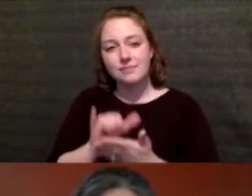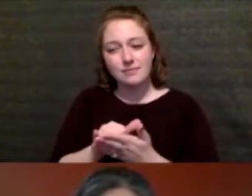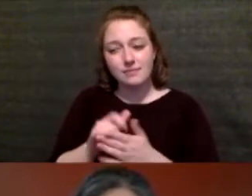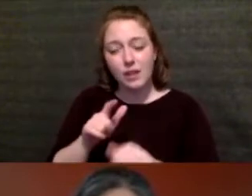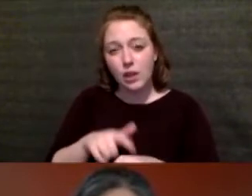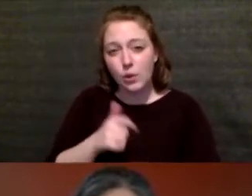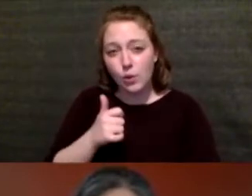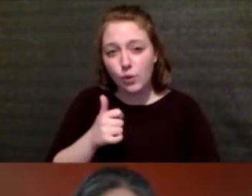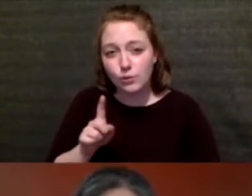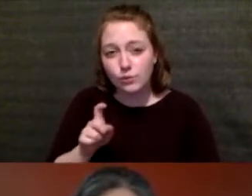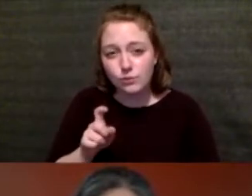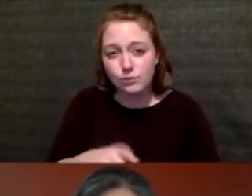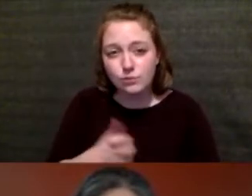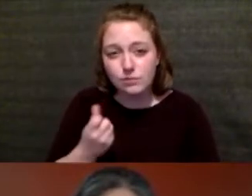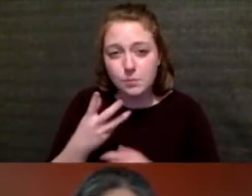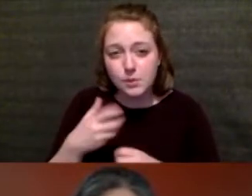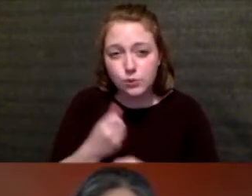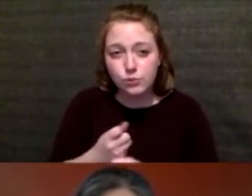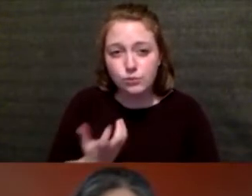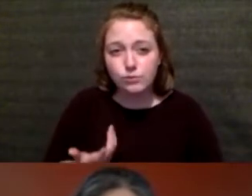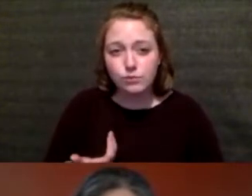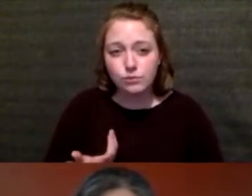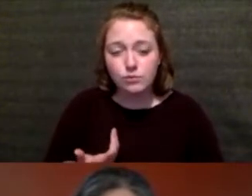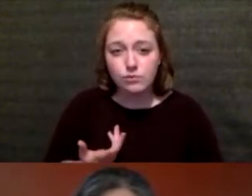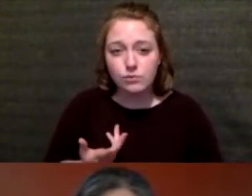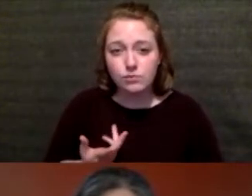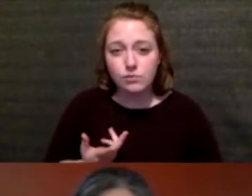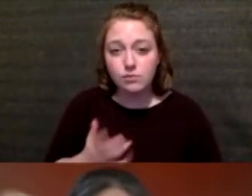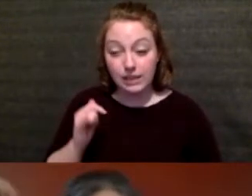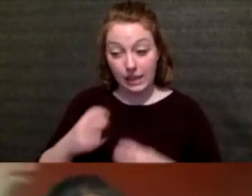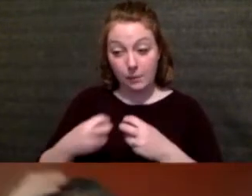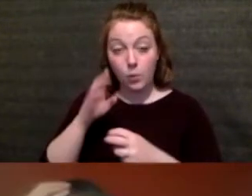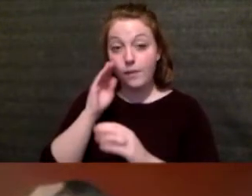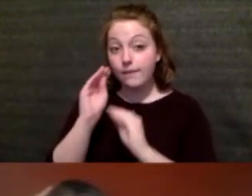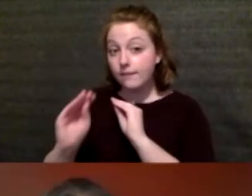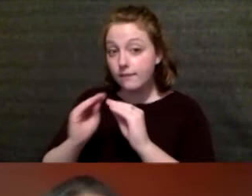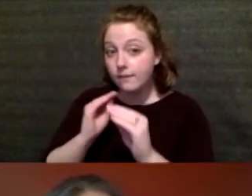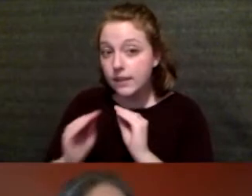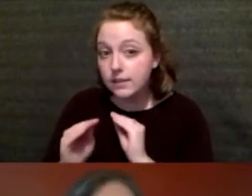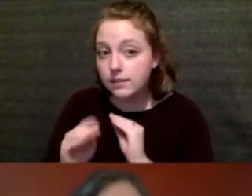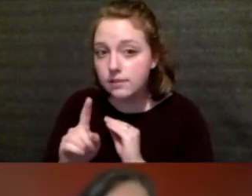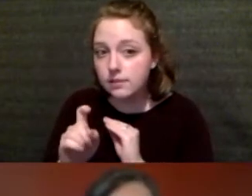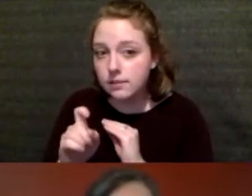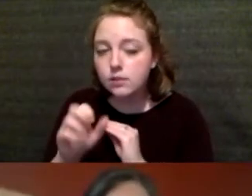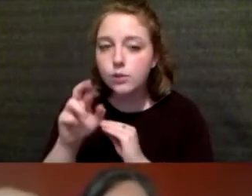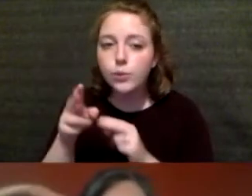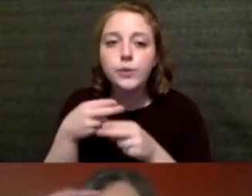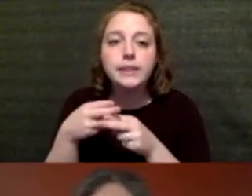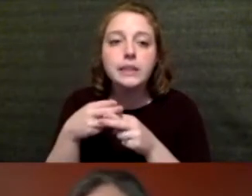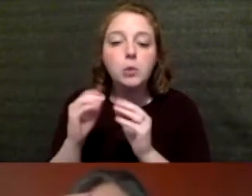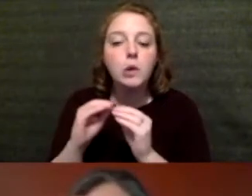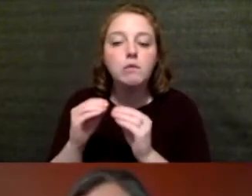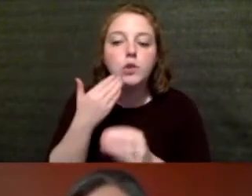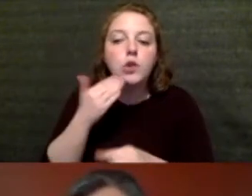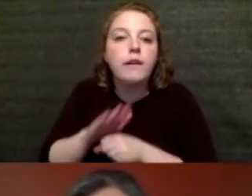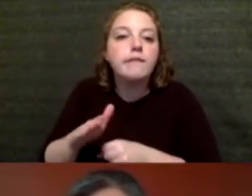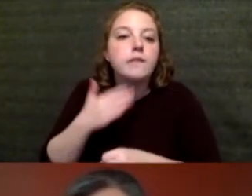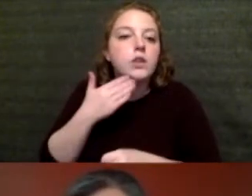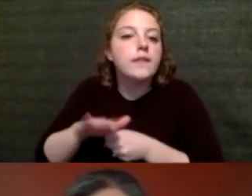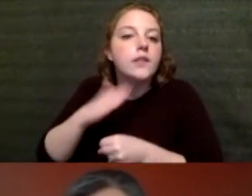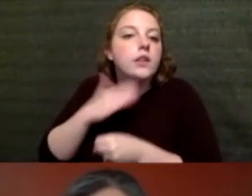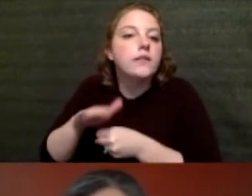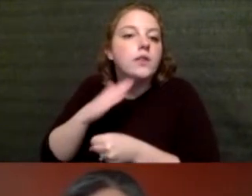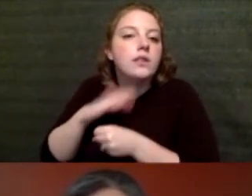And is it really fixing the problems or is it putting temporary band-aids? And as Mr. Zimmerman just